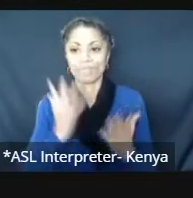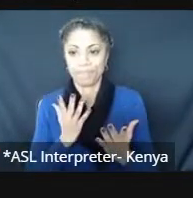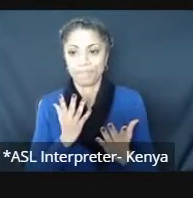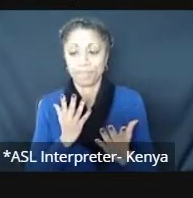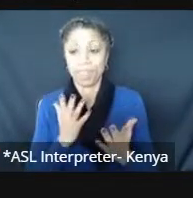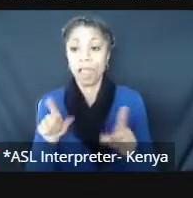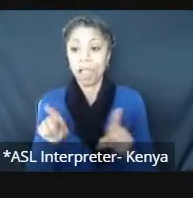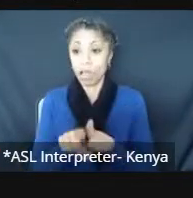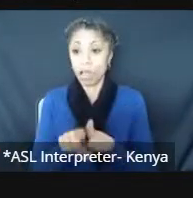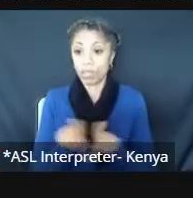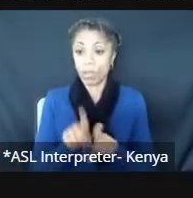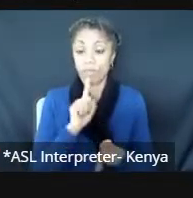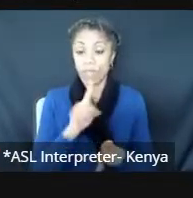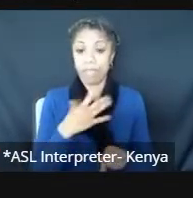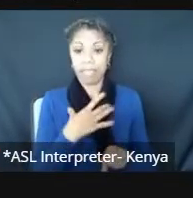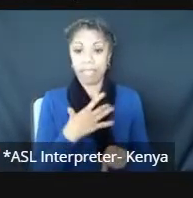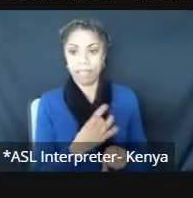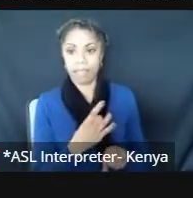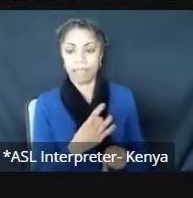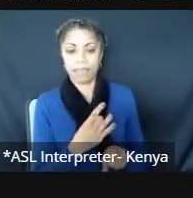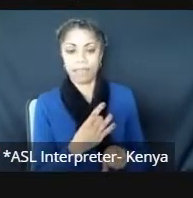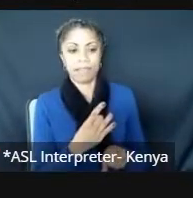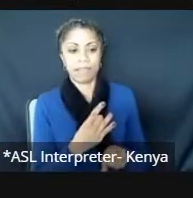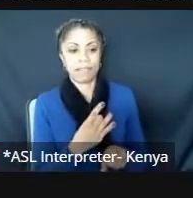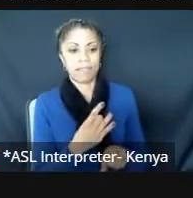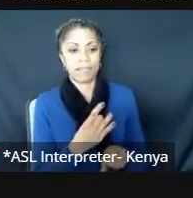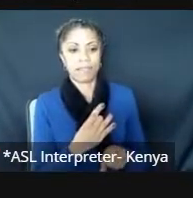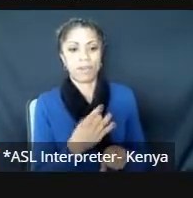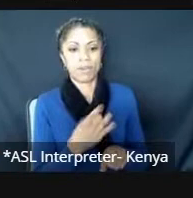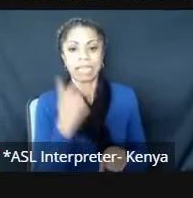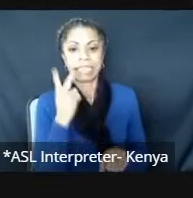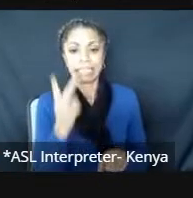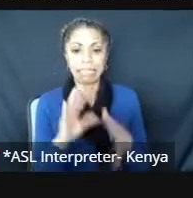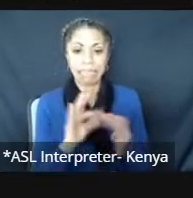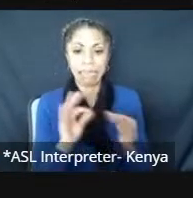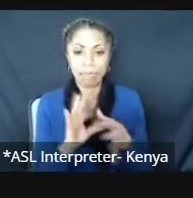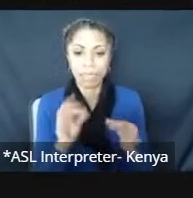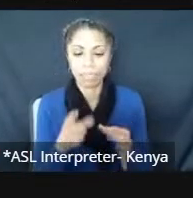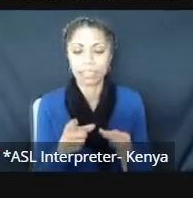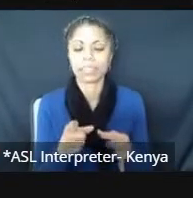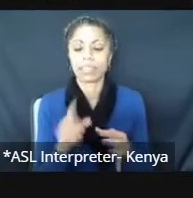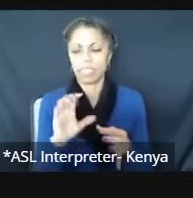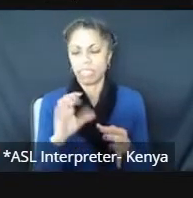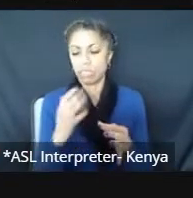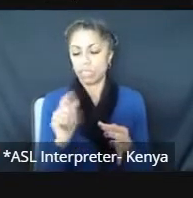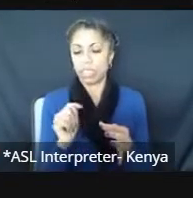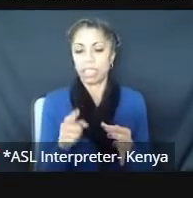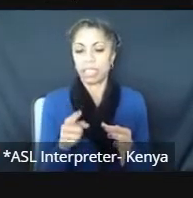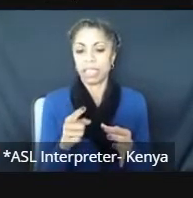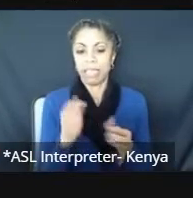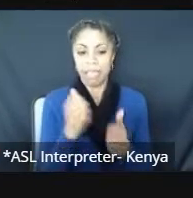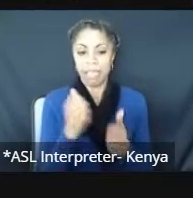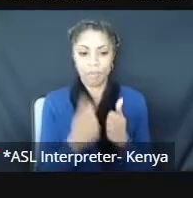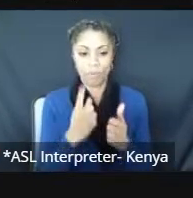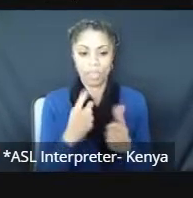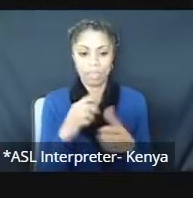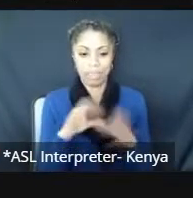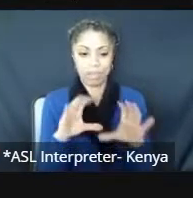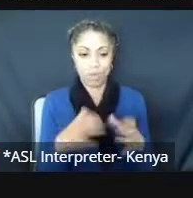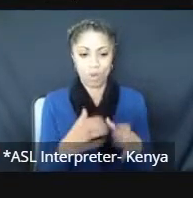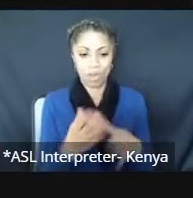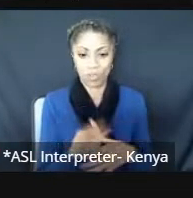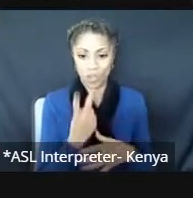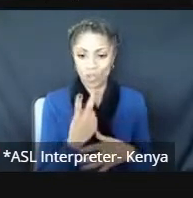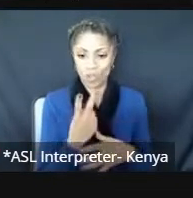love how I can see in the chat and in the comments that people are making how everyone in cohort 2 is already learning from